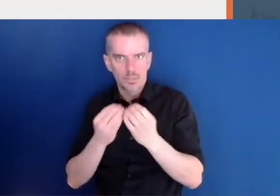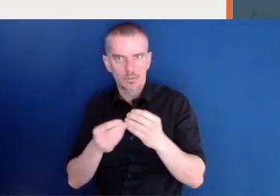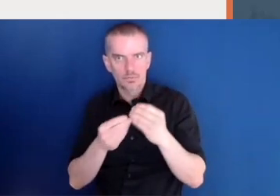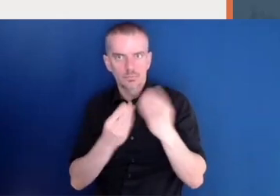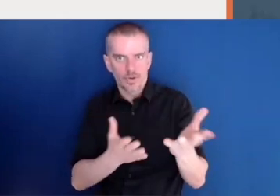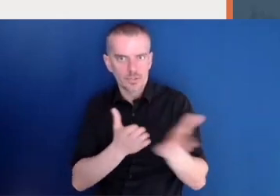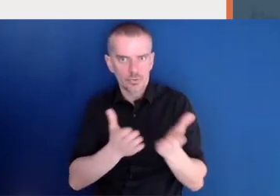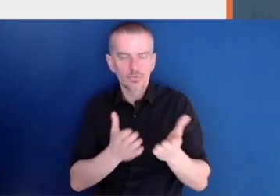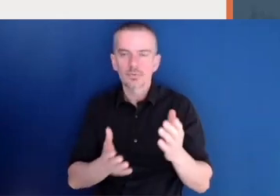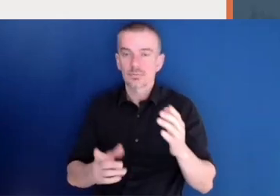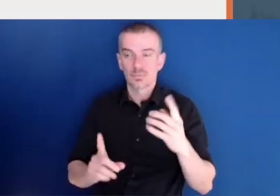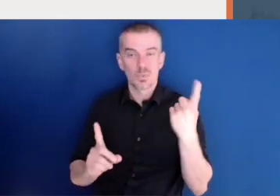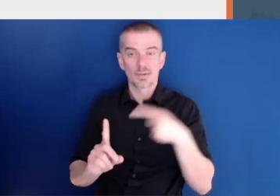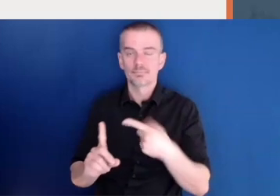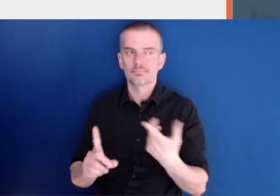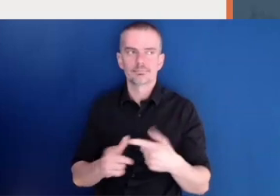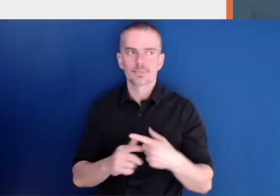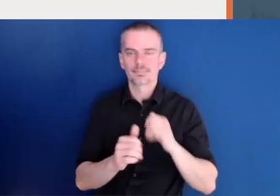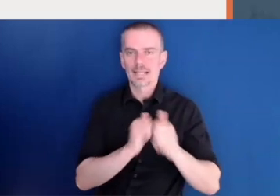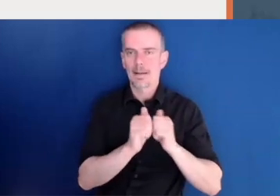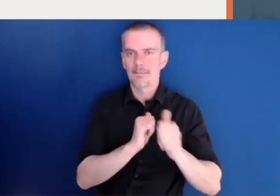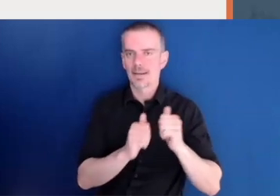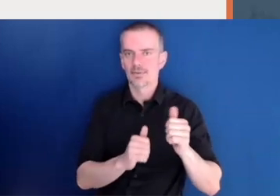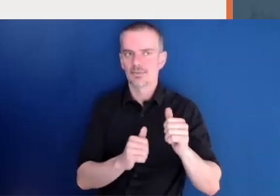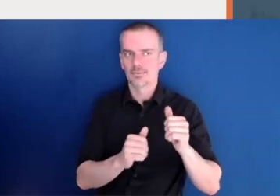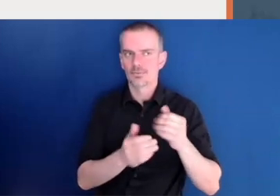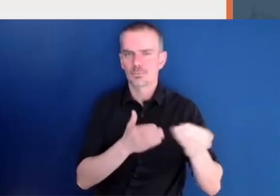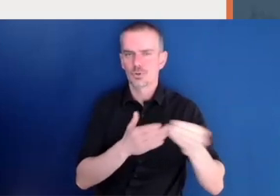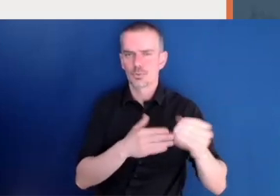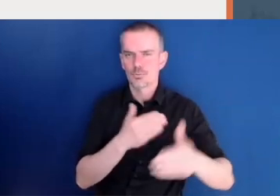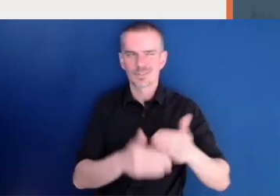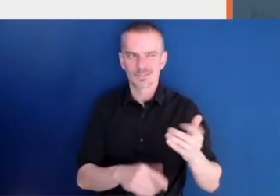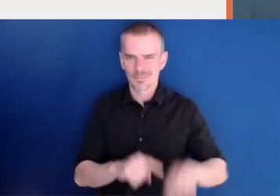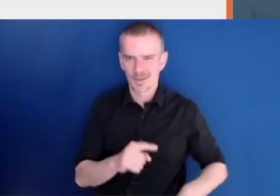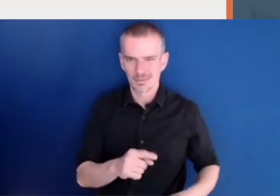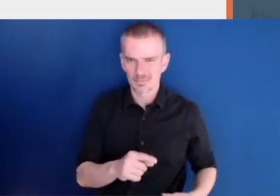those, then really competitive procurement is infeasible in that case, right?